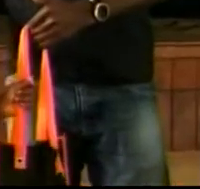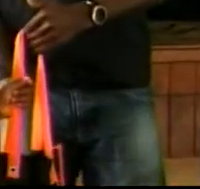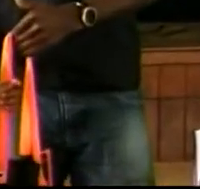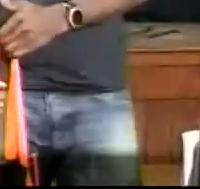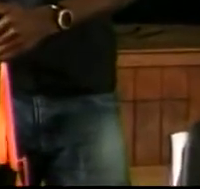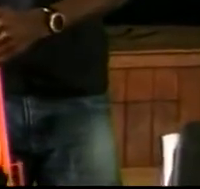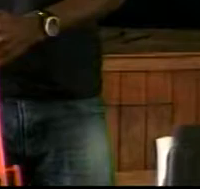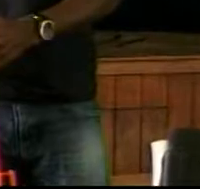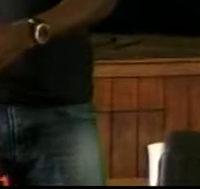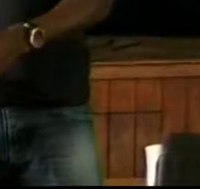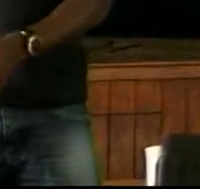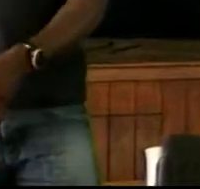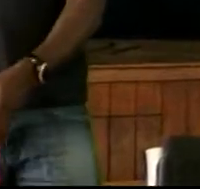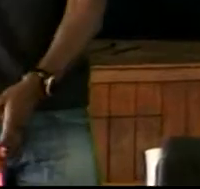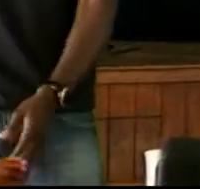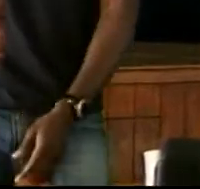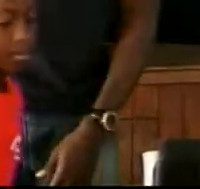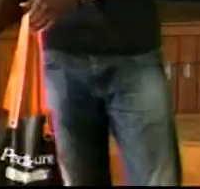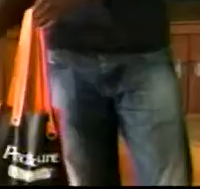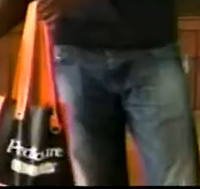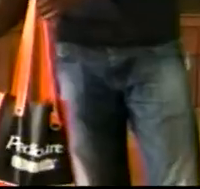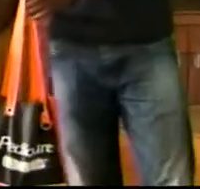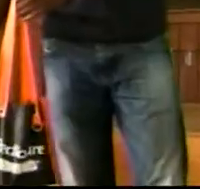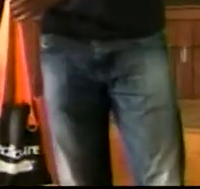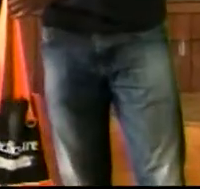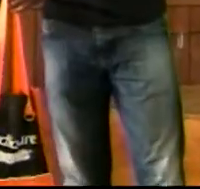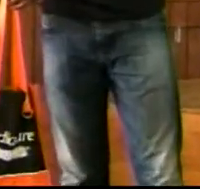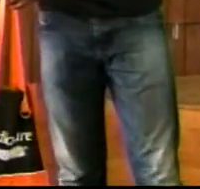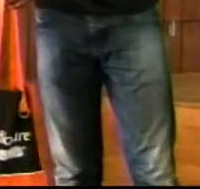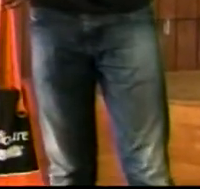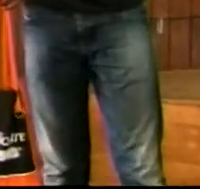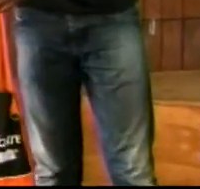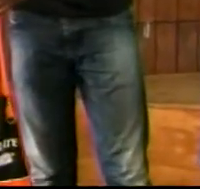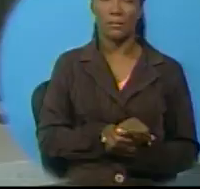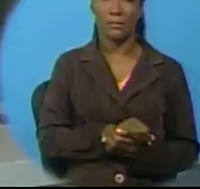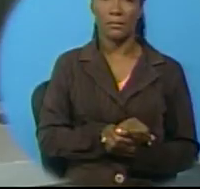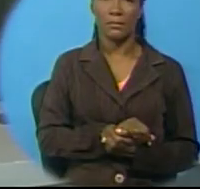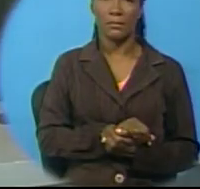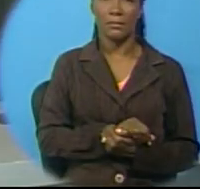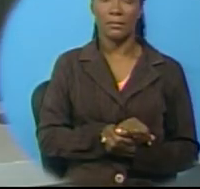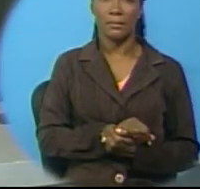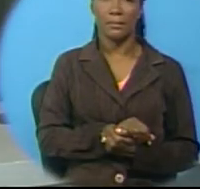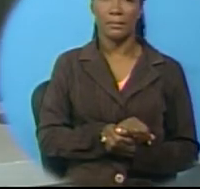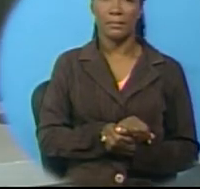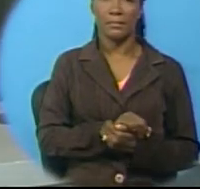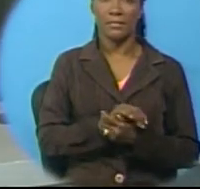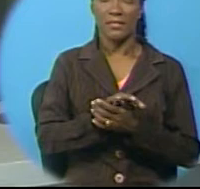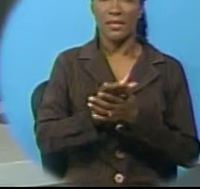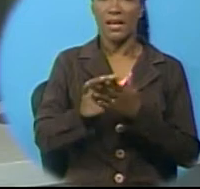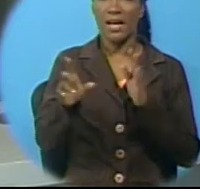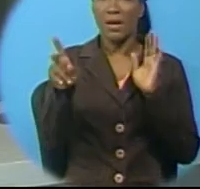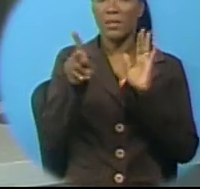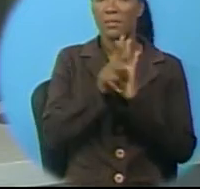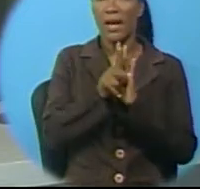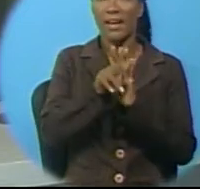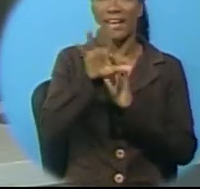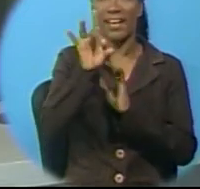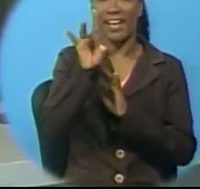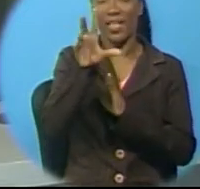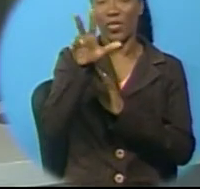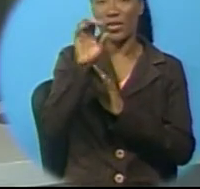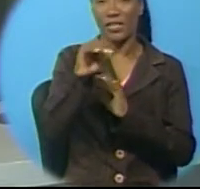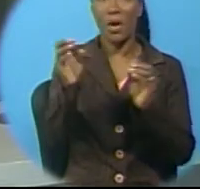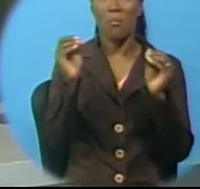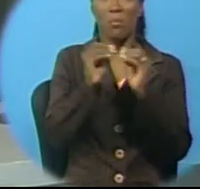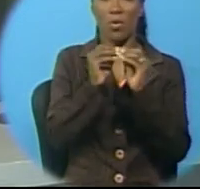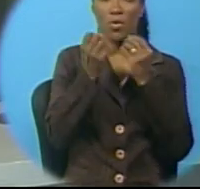disciplined. Other mementos were presented to some of the camp's youngest participants. Well, I'll be back at 8:30 with more